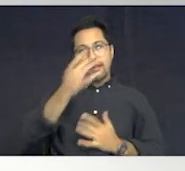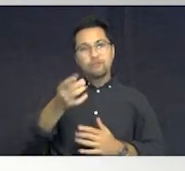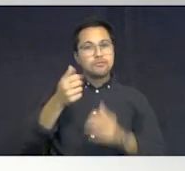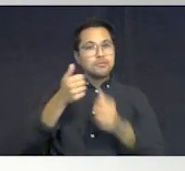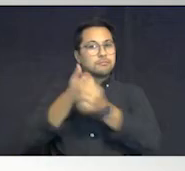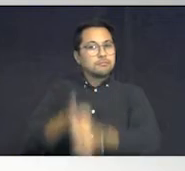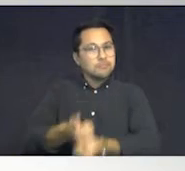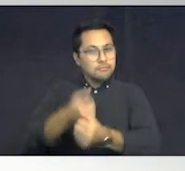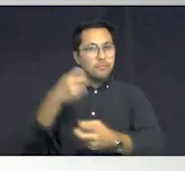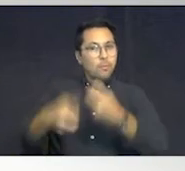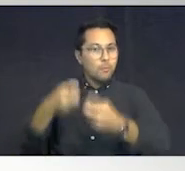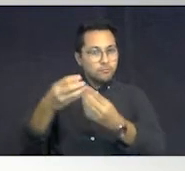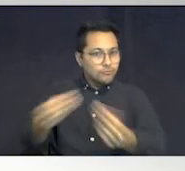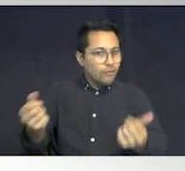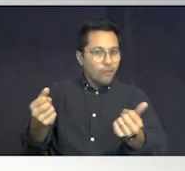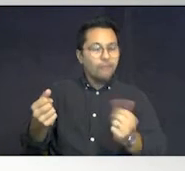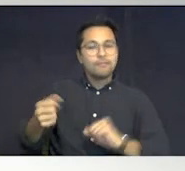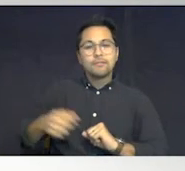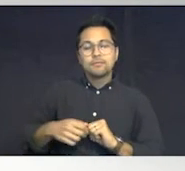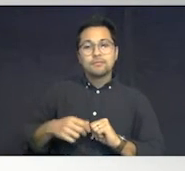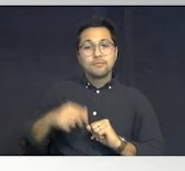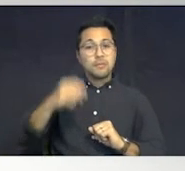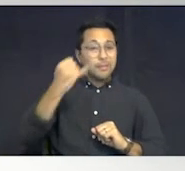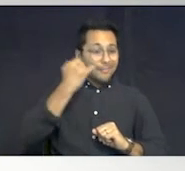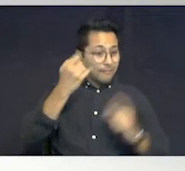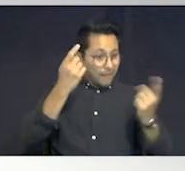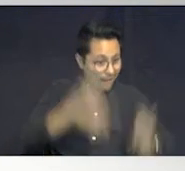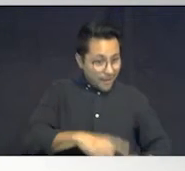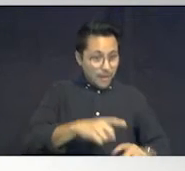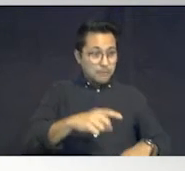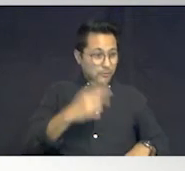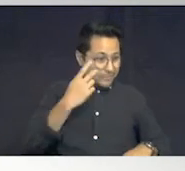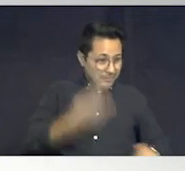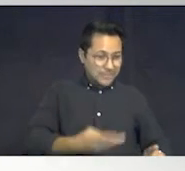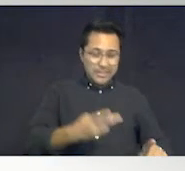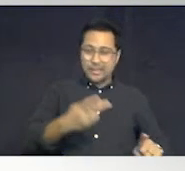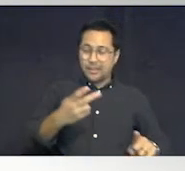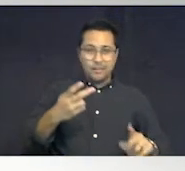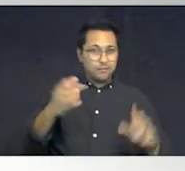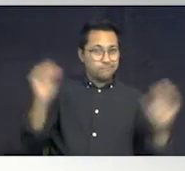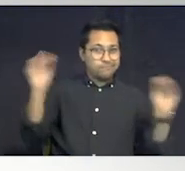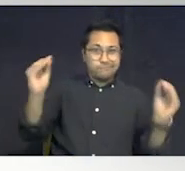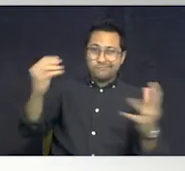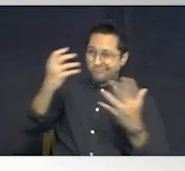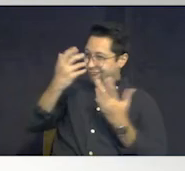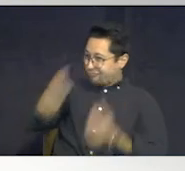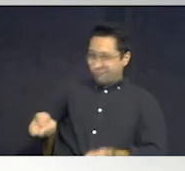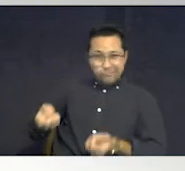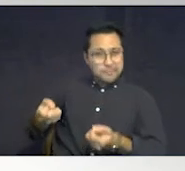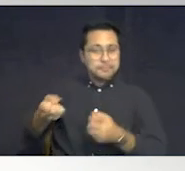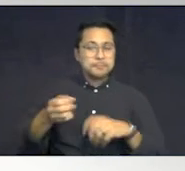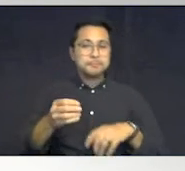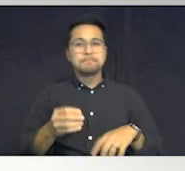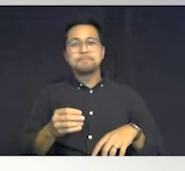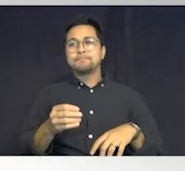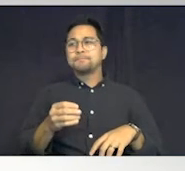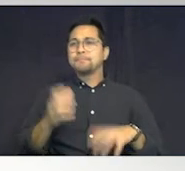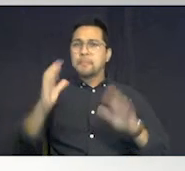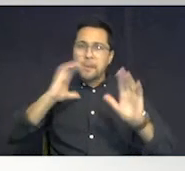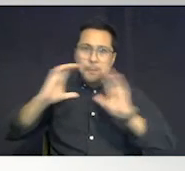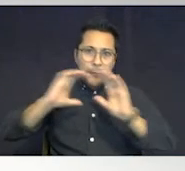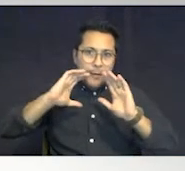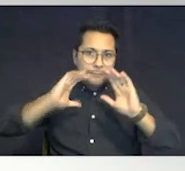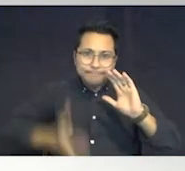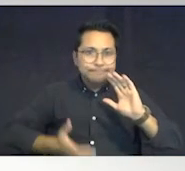solving. So again, we're at the level of disagreement or conflict where there's been a break in trust. Again, there's maybe no ongoing